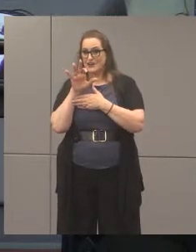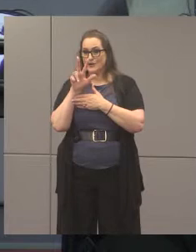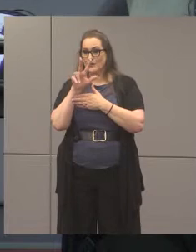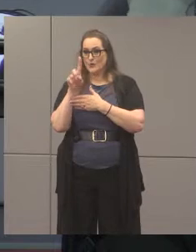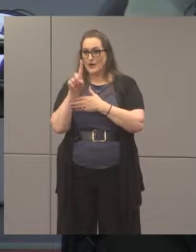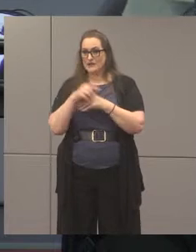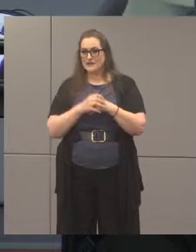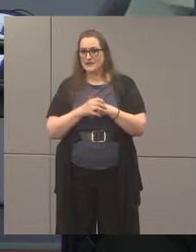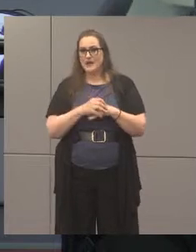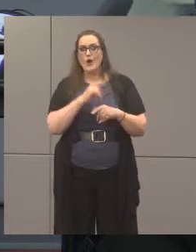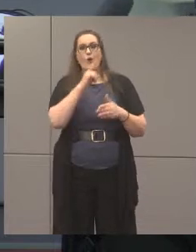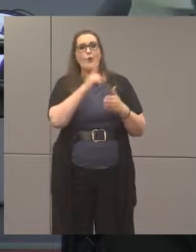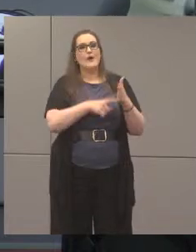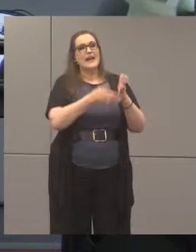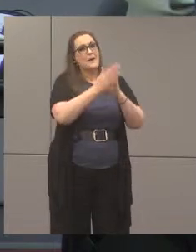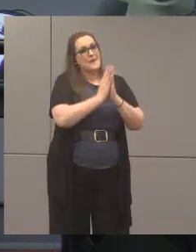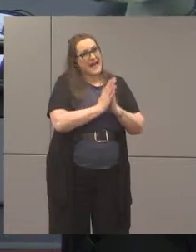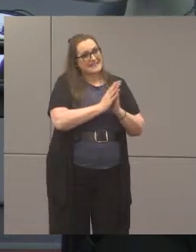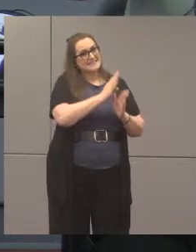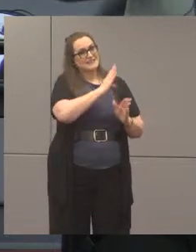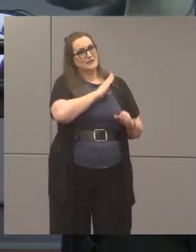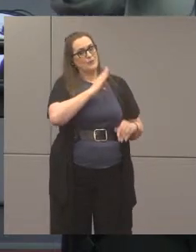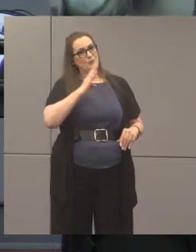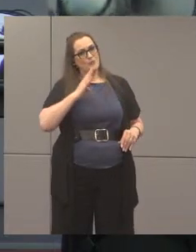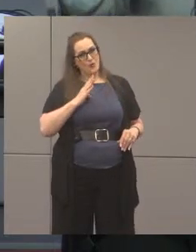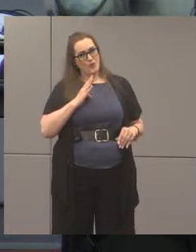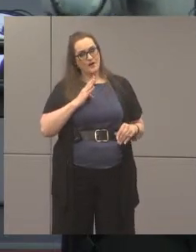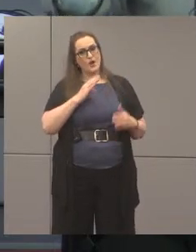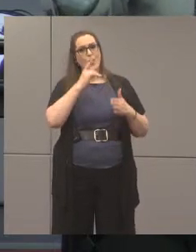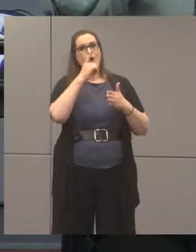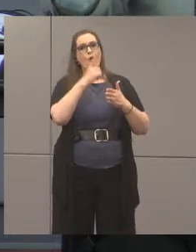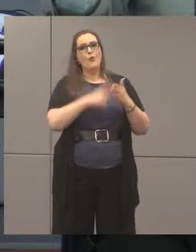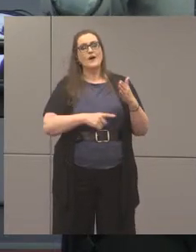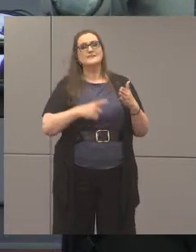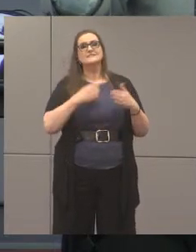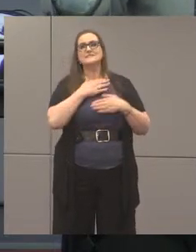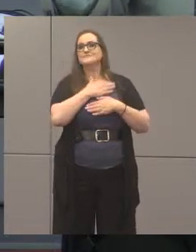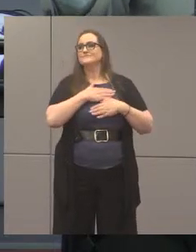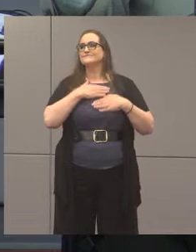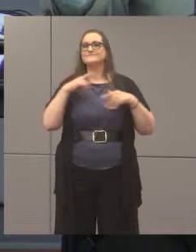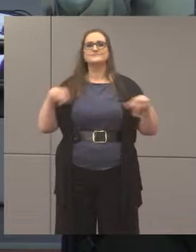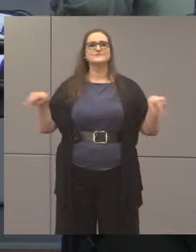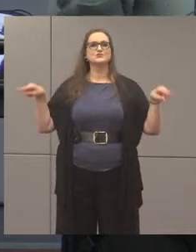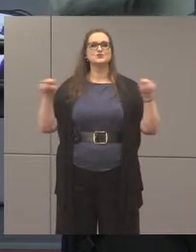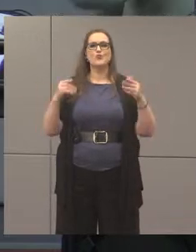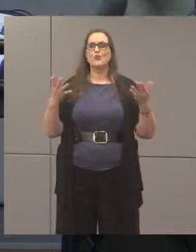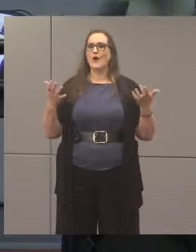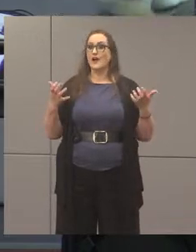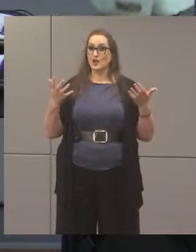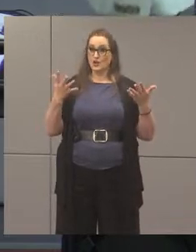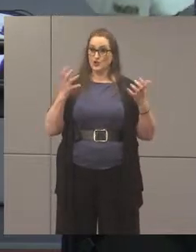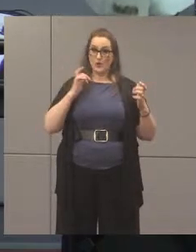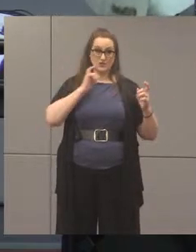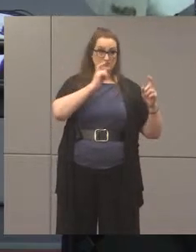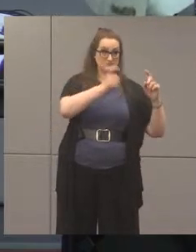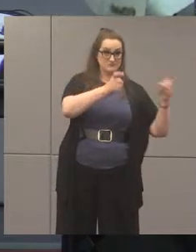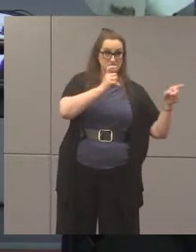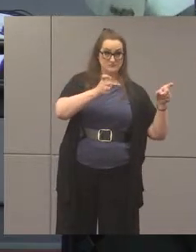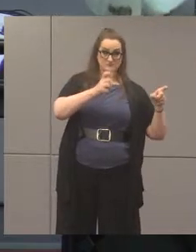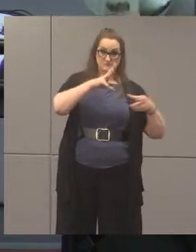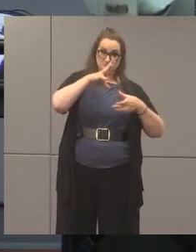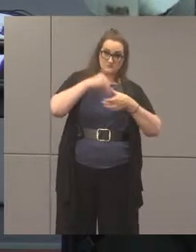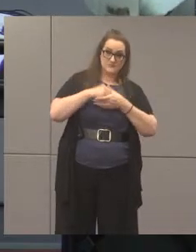62,931. What I'm asking the board is, what's the pleasure of the board? Do we want to allocate that in the